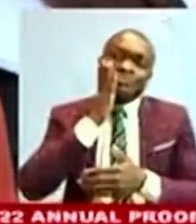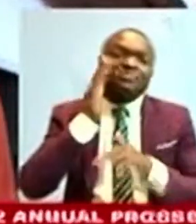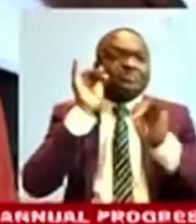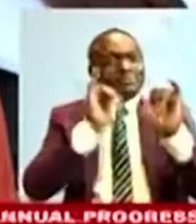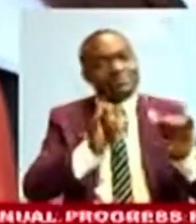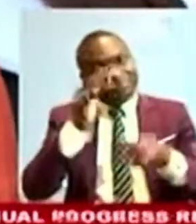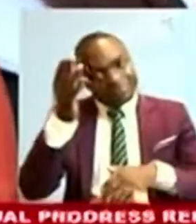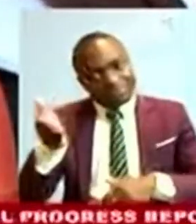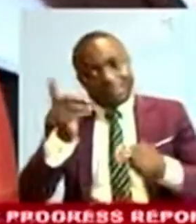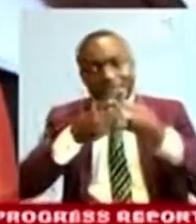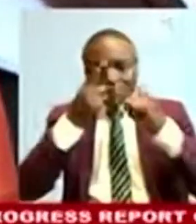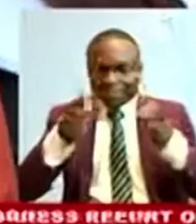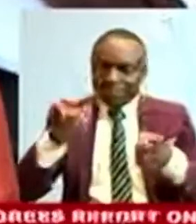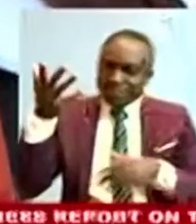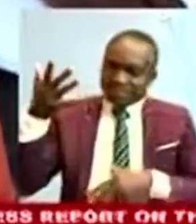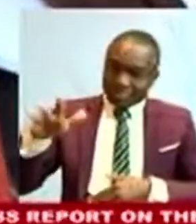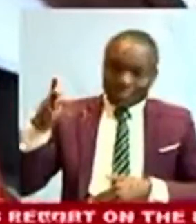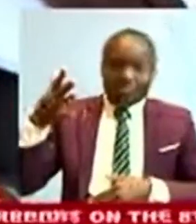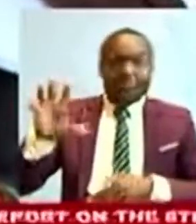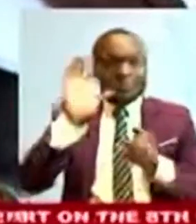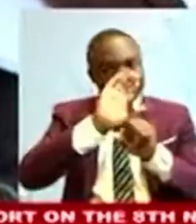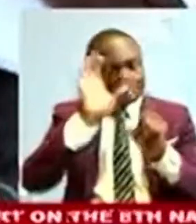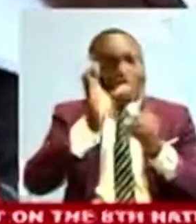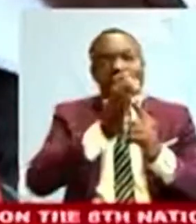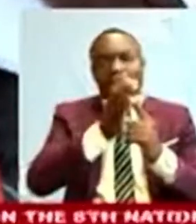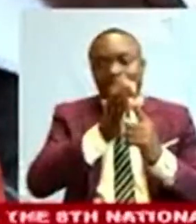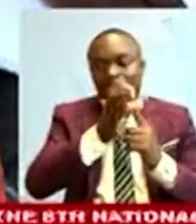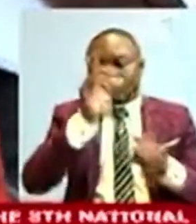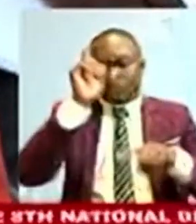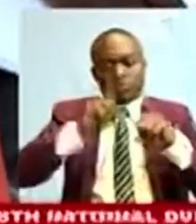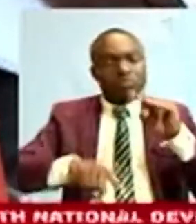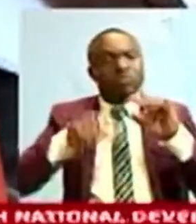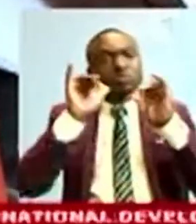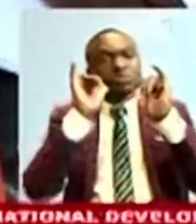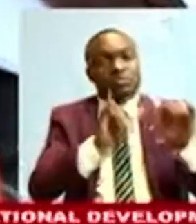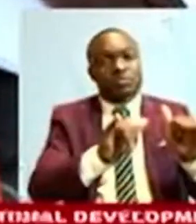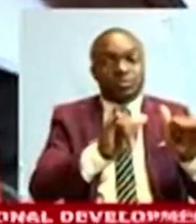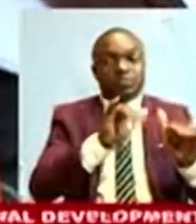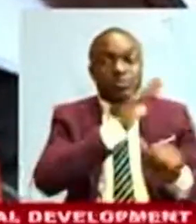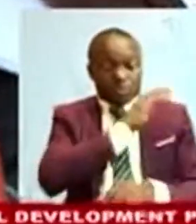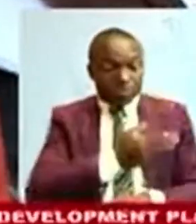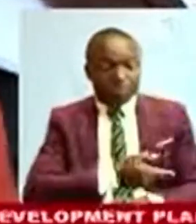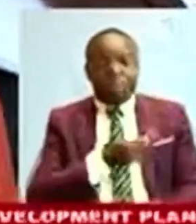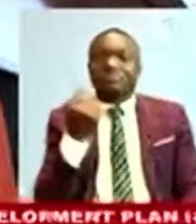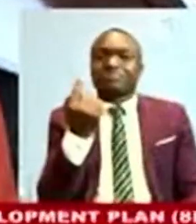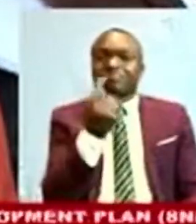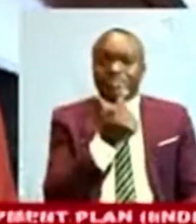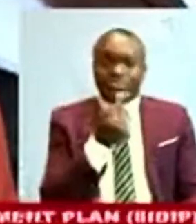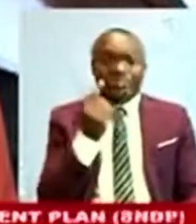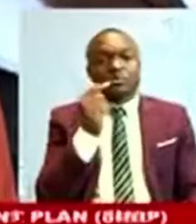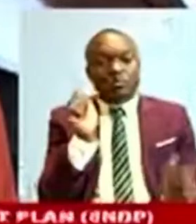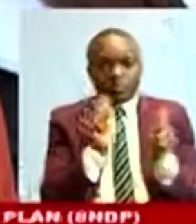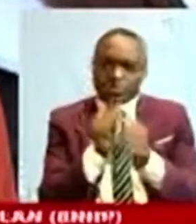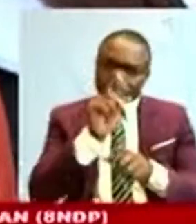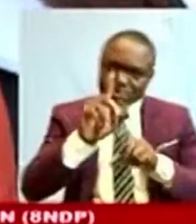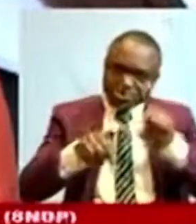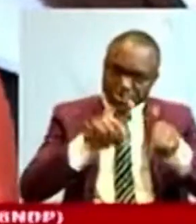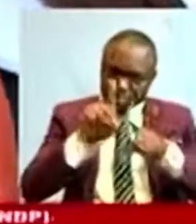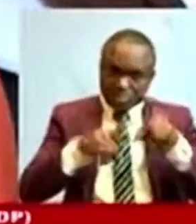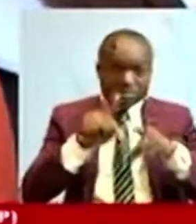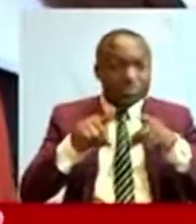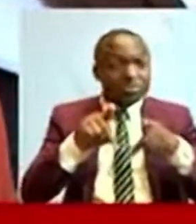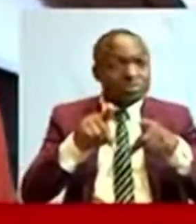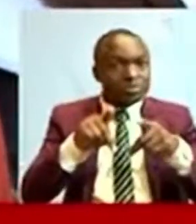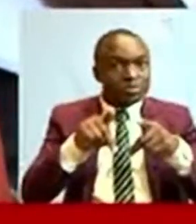the nature of our culture is such that you cannot leave such a woman alone with people that are perceived